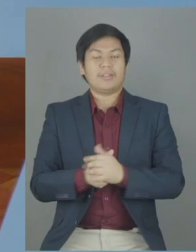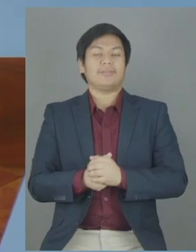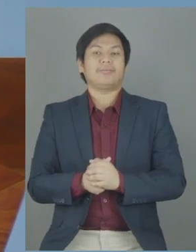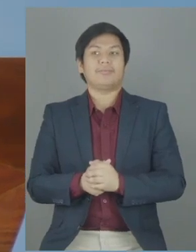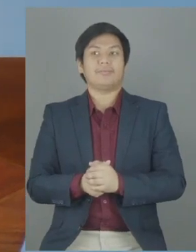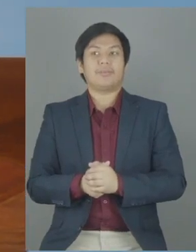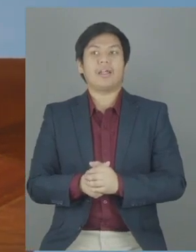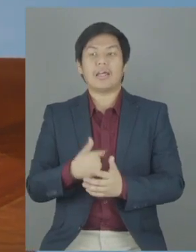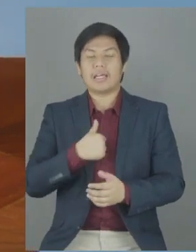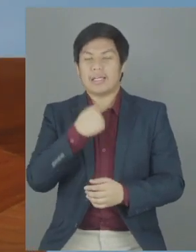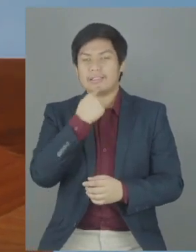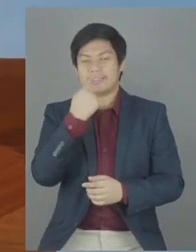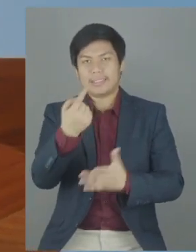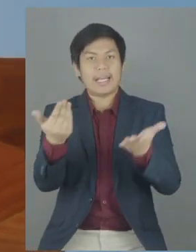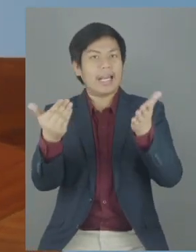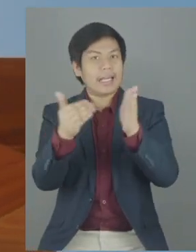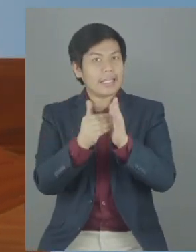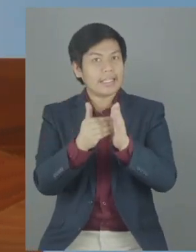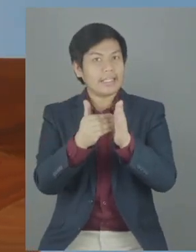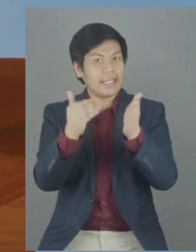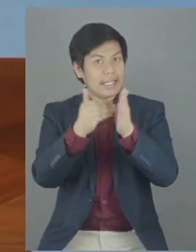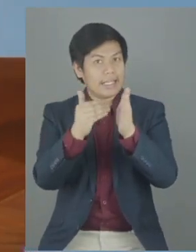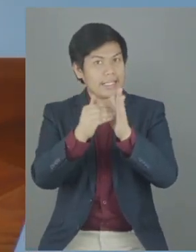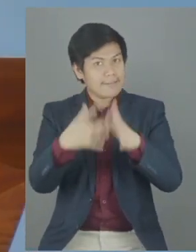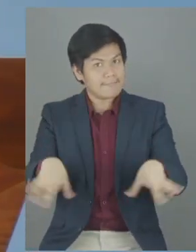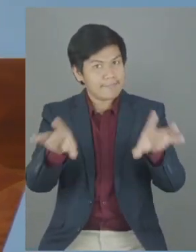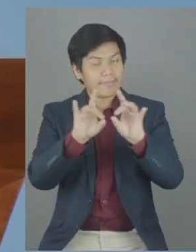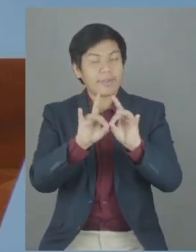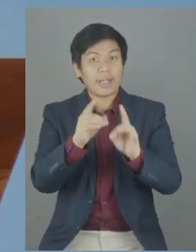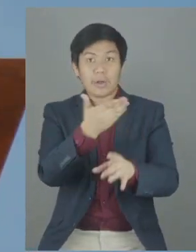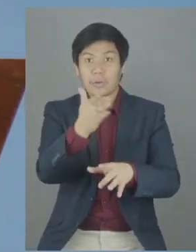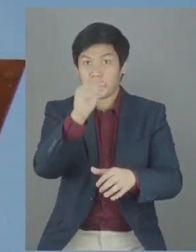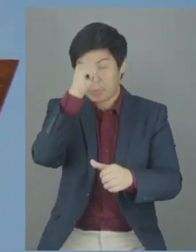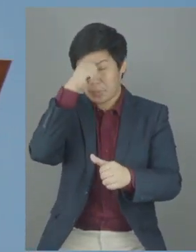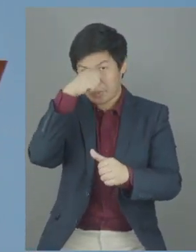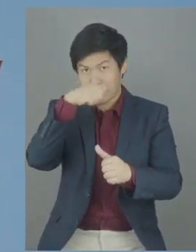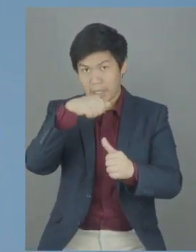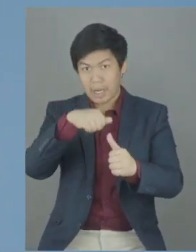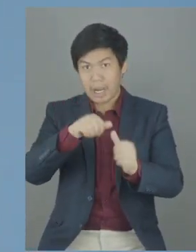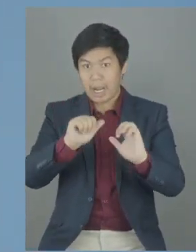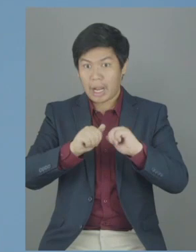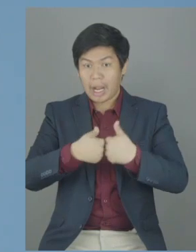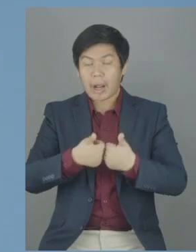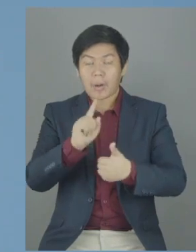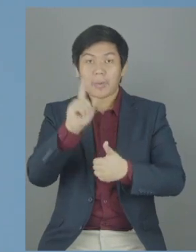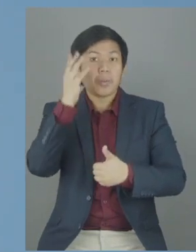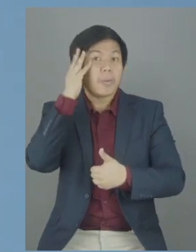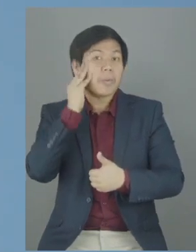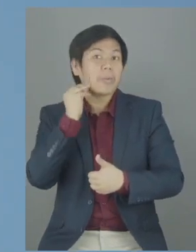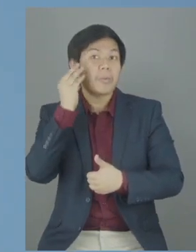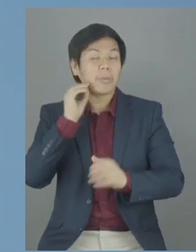Let me say that again. If you don't remember the stealing from within, the pain